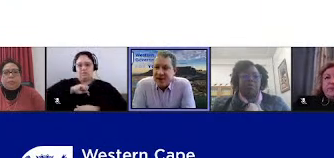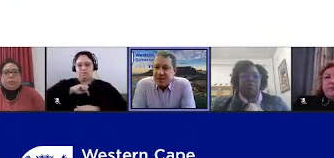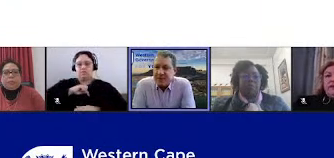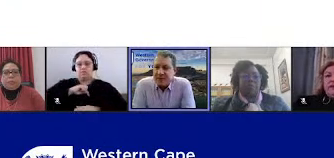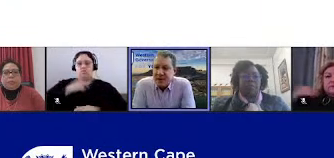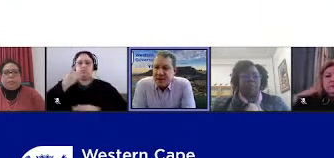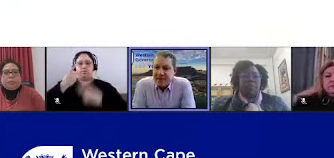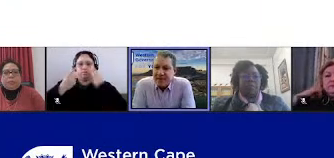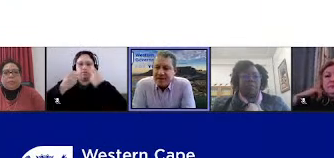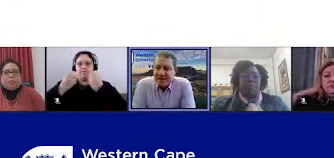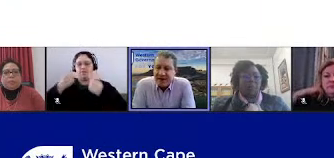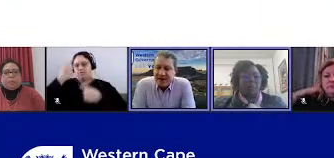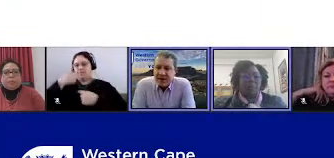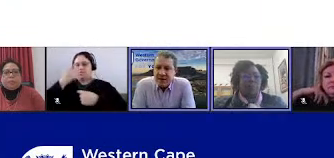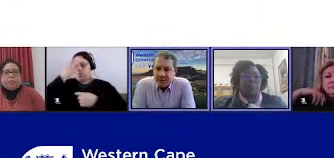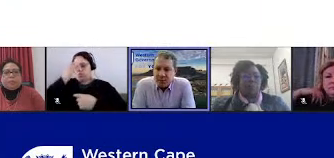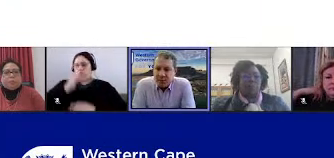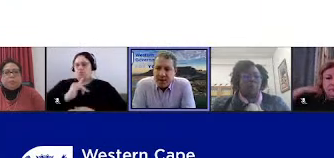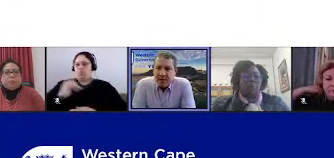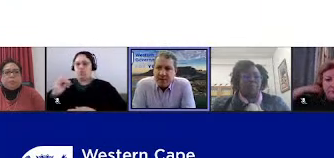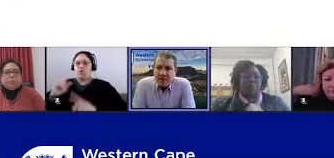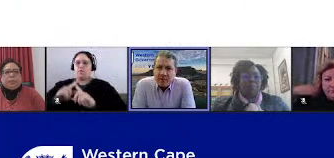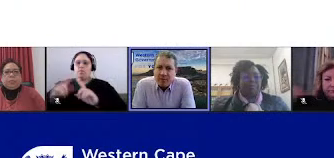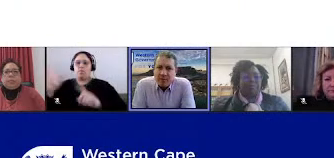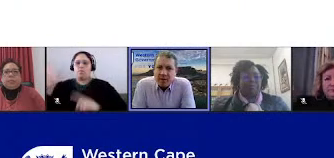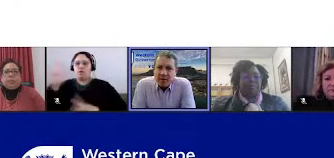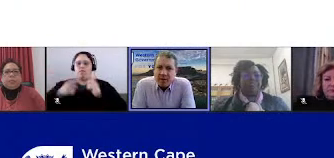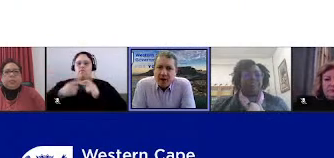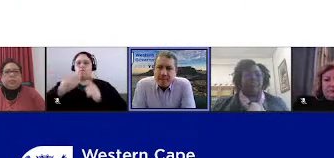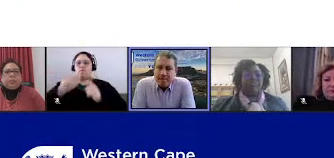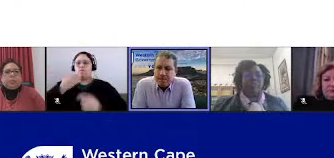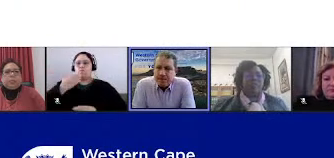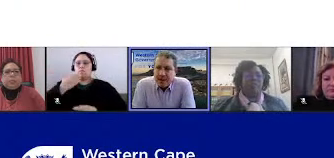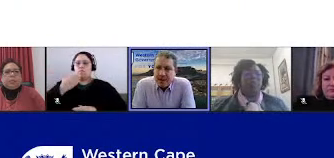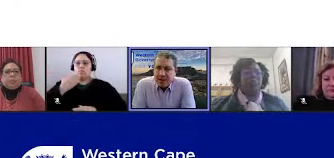You'll see a number of familiar faces here, but we'll be hearing from